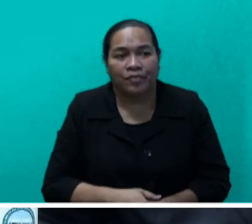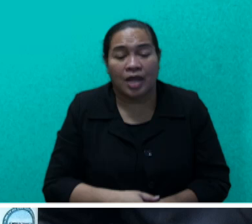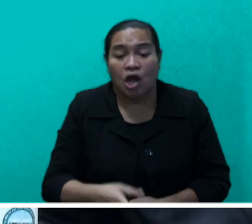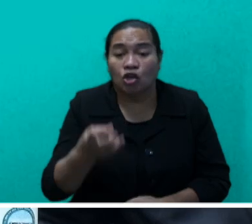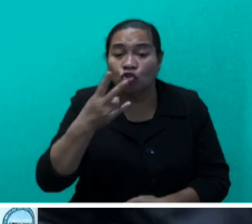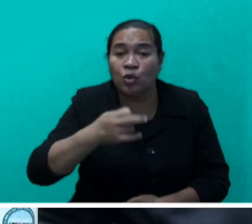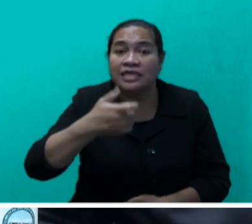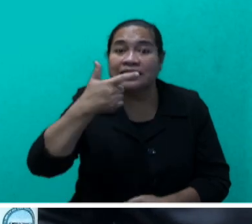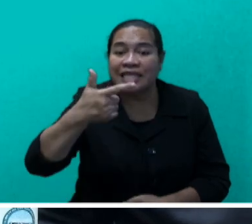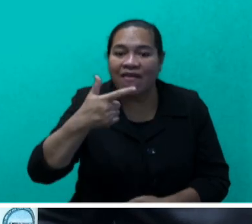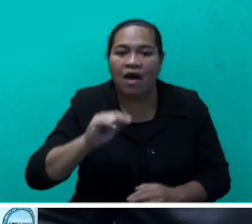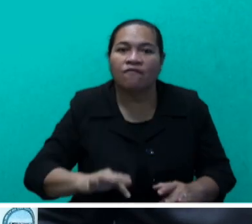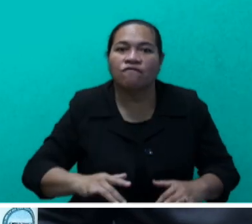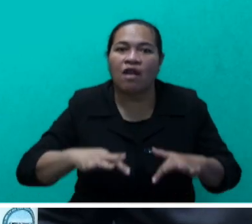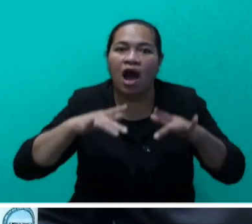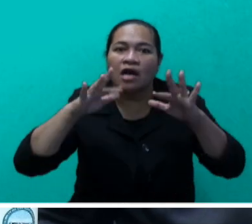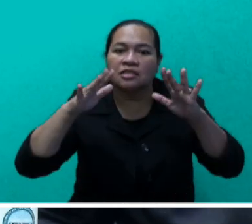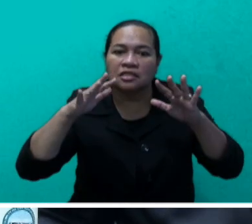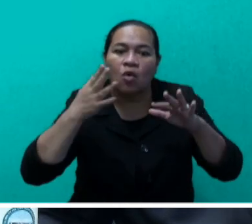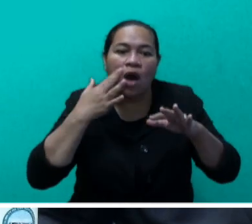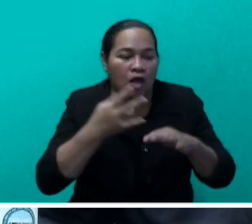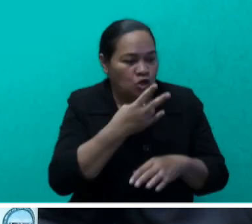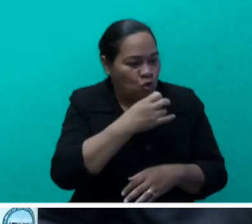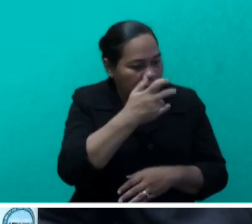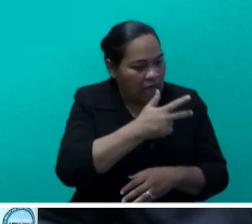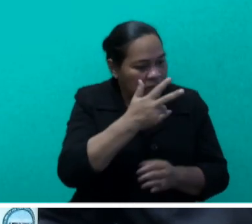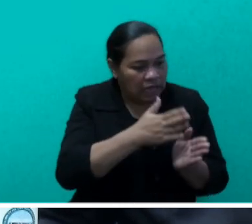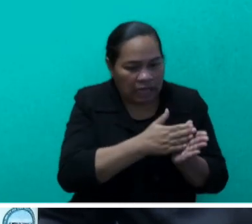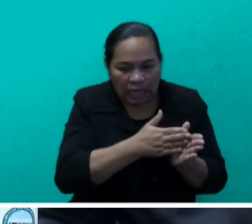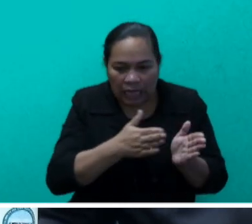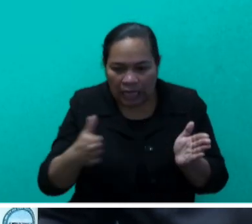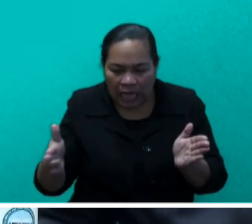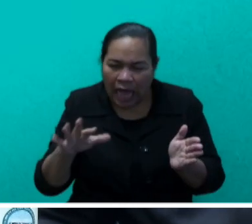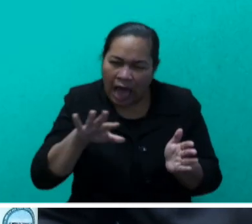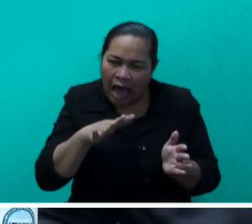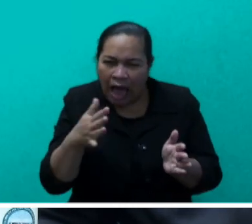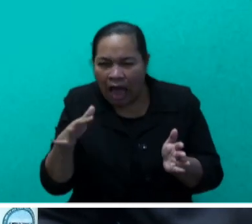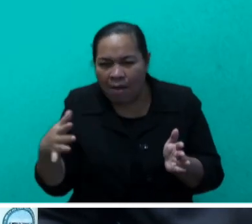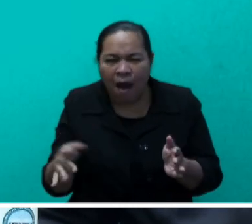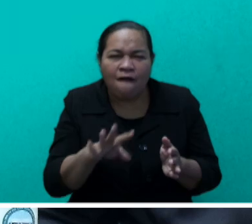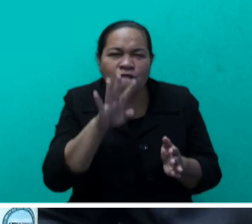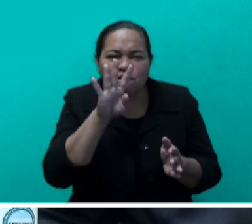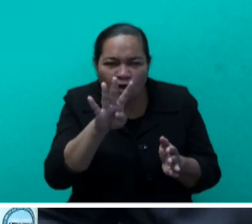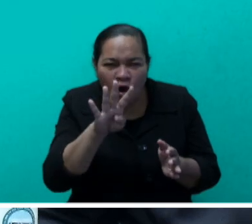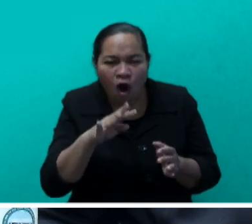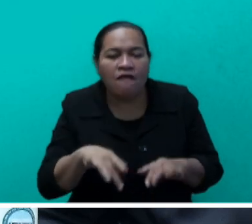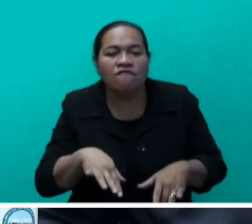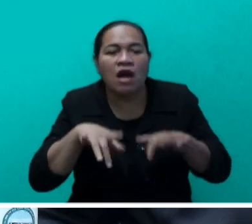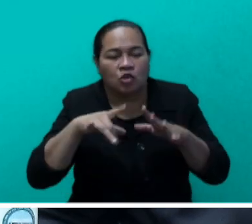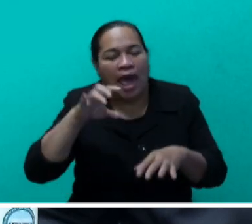27 floods were recorded from 2018, with an average of 4 floods expected yearly in